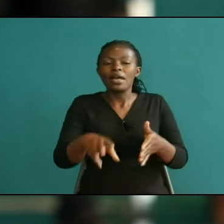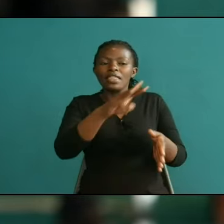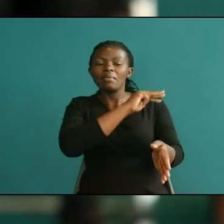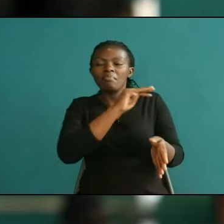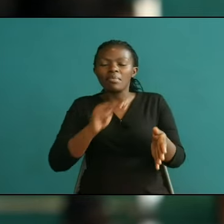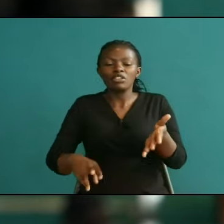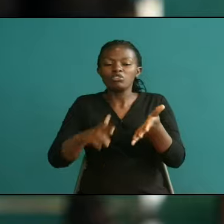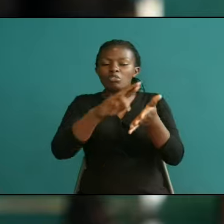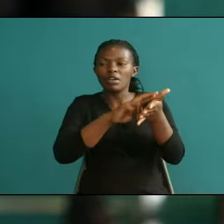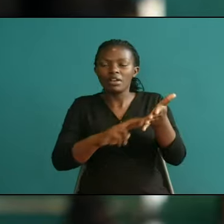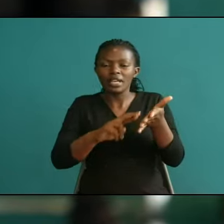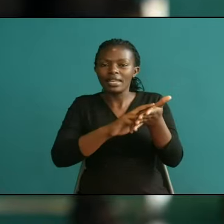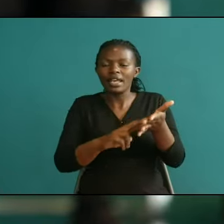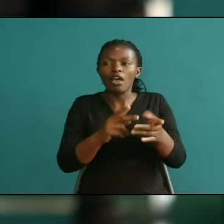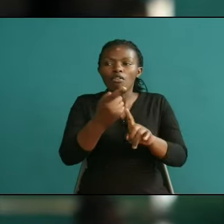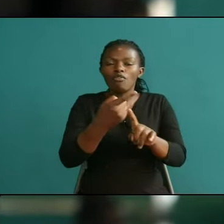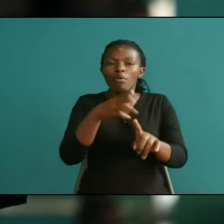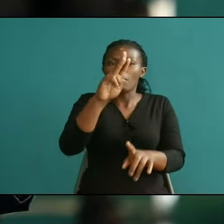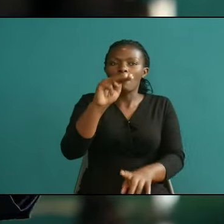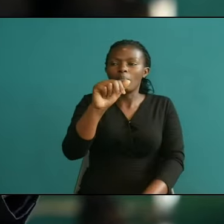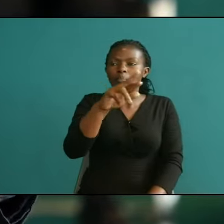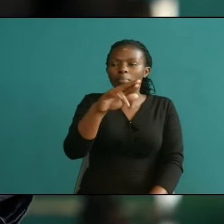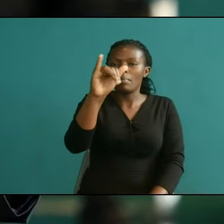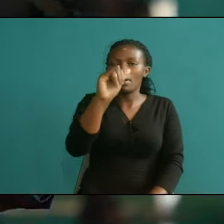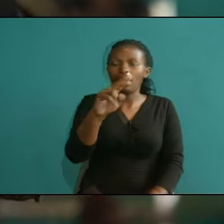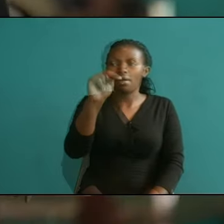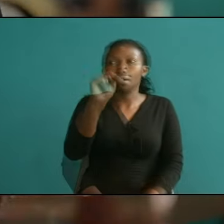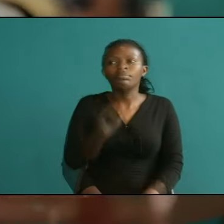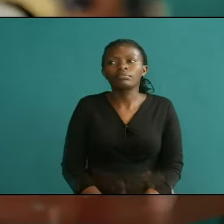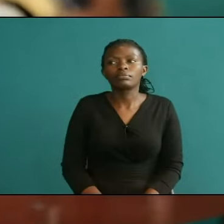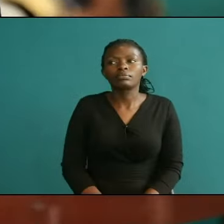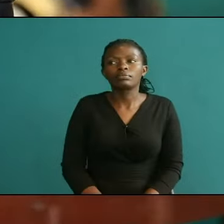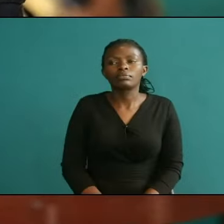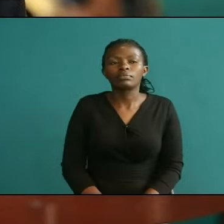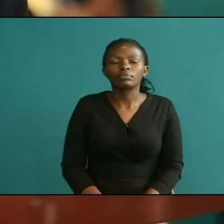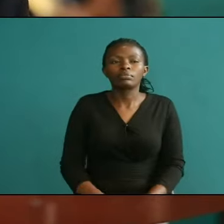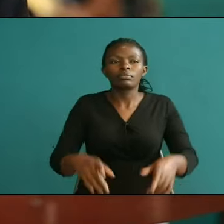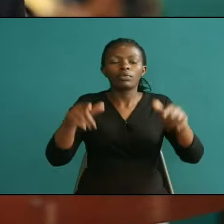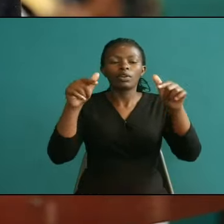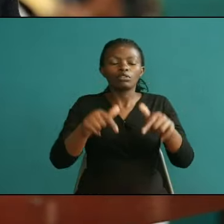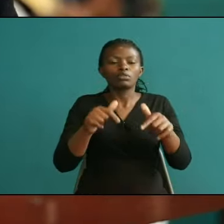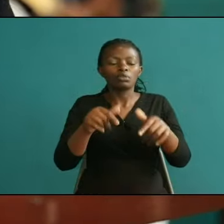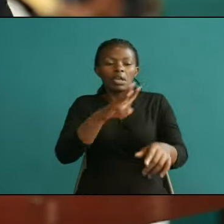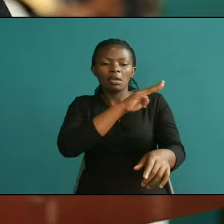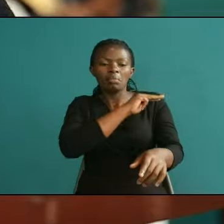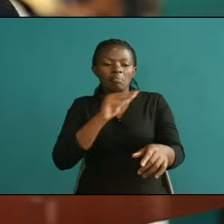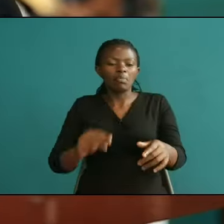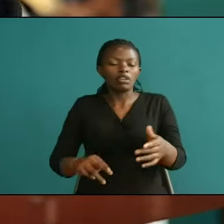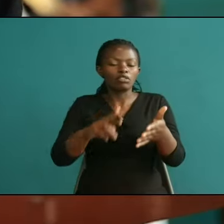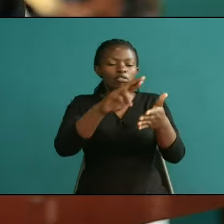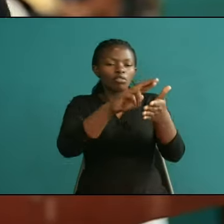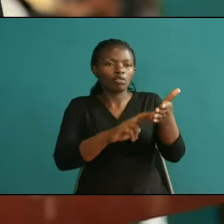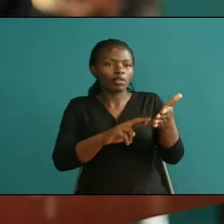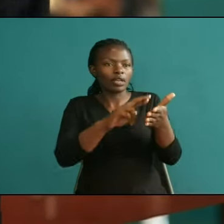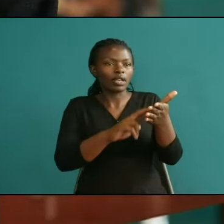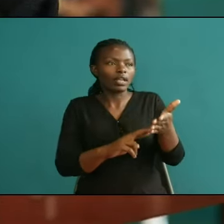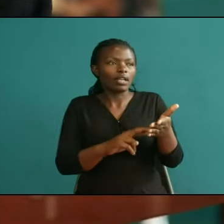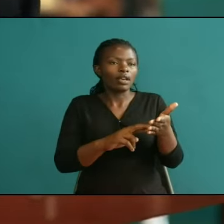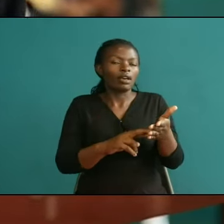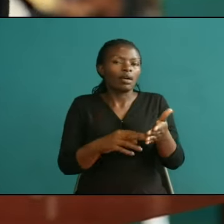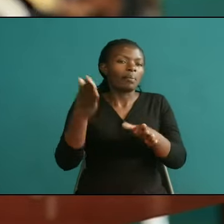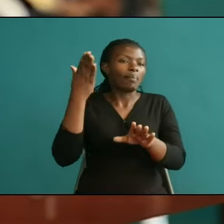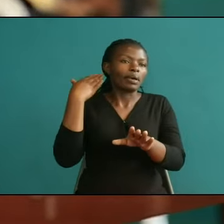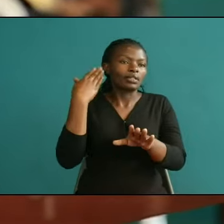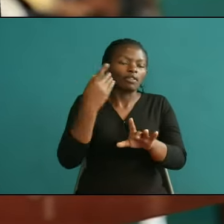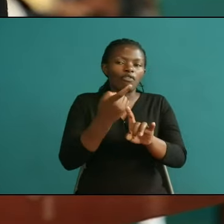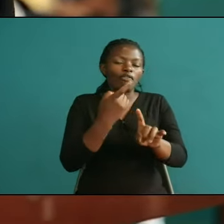reading, and it comes straight from Arizona. Be blessed. So today's mission reading has said, like he said, has